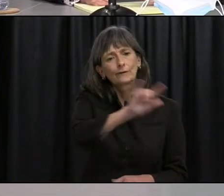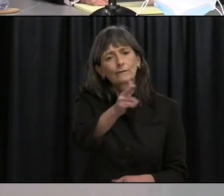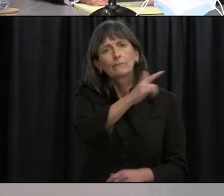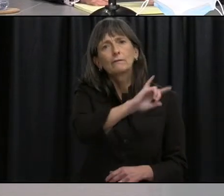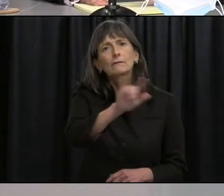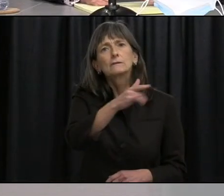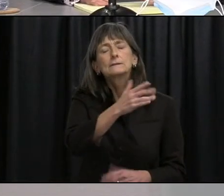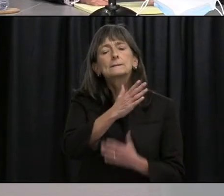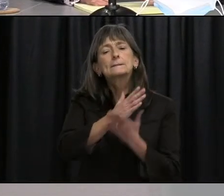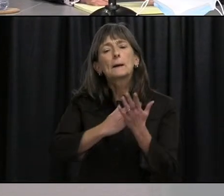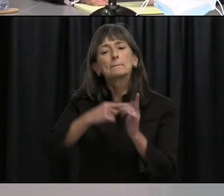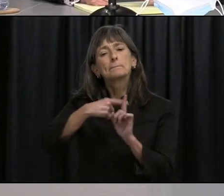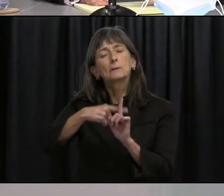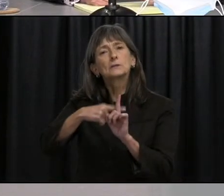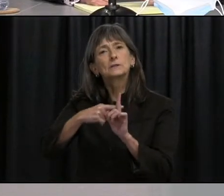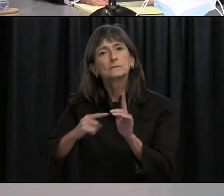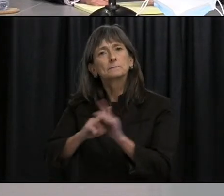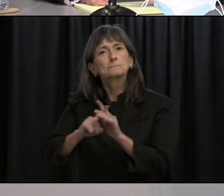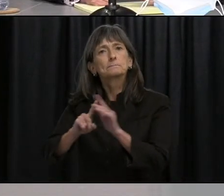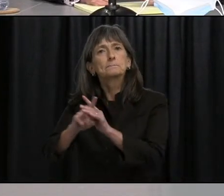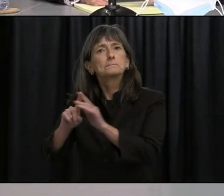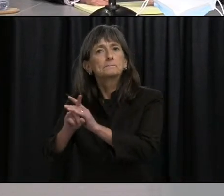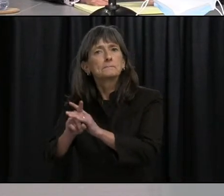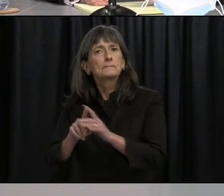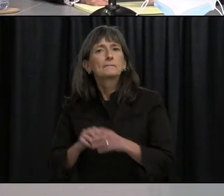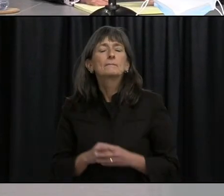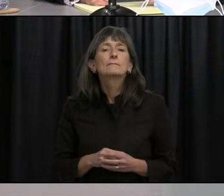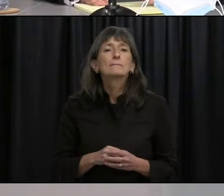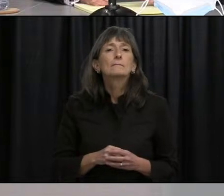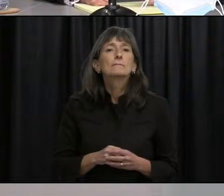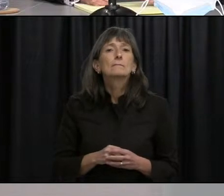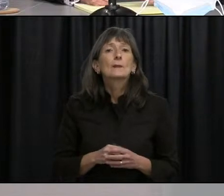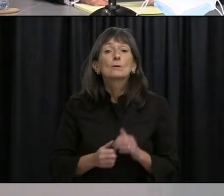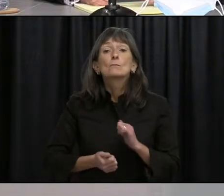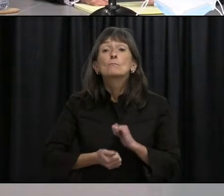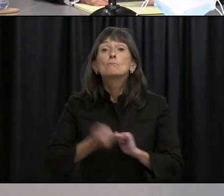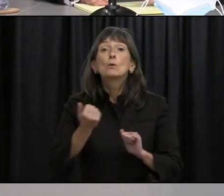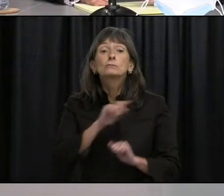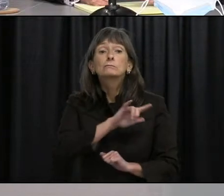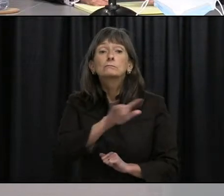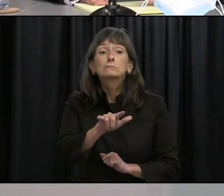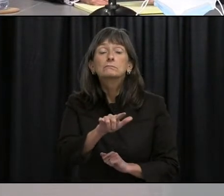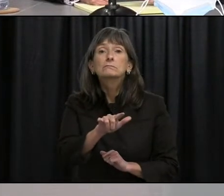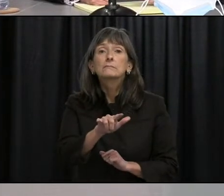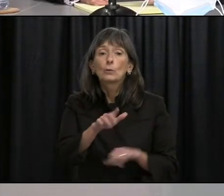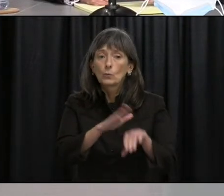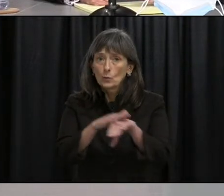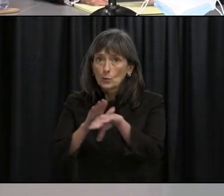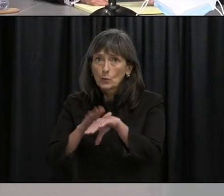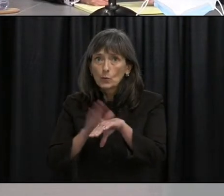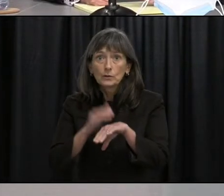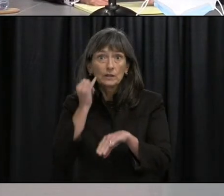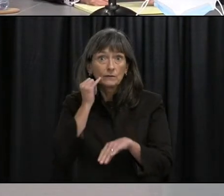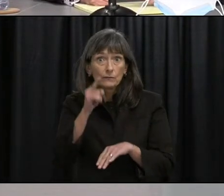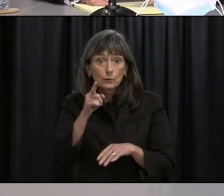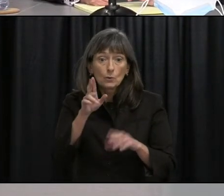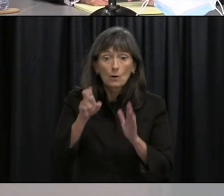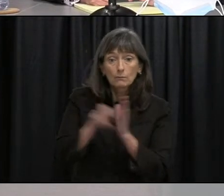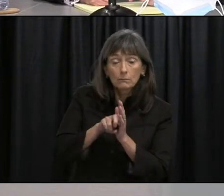the travel advisories in regards to flights, most of them coming from out of province and traveling to Deer Lake or St.